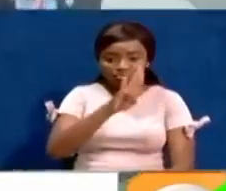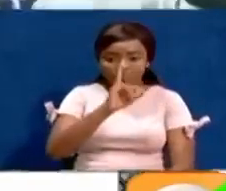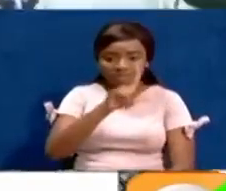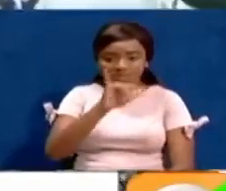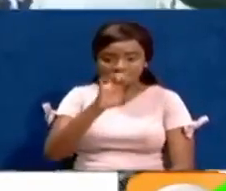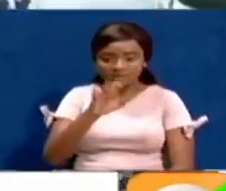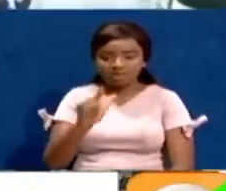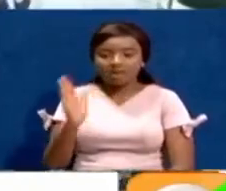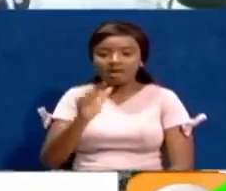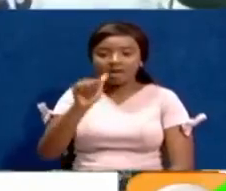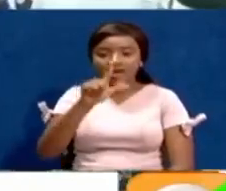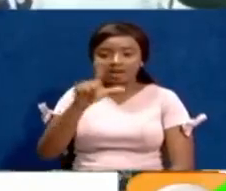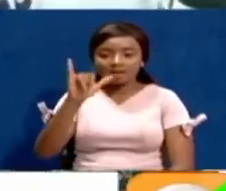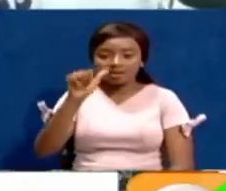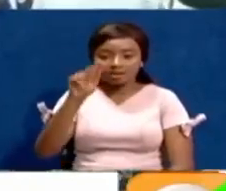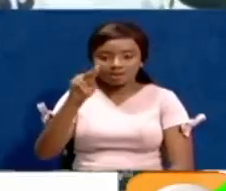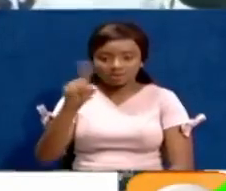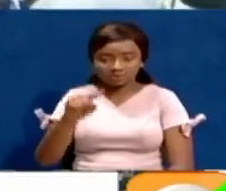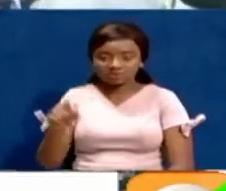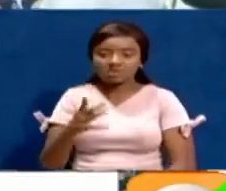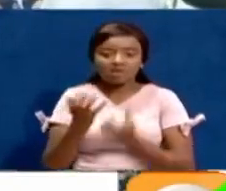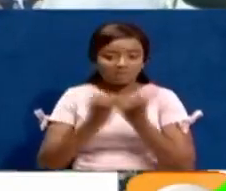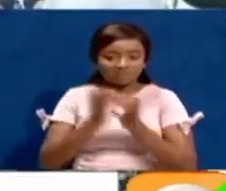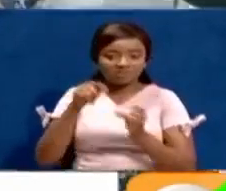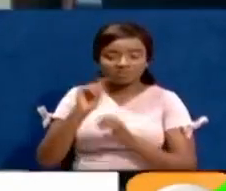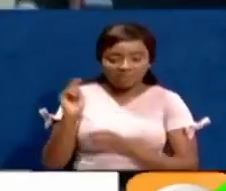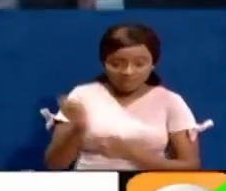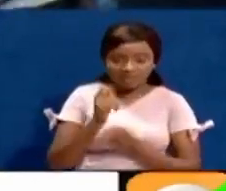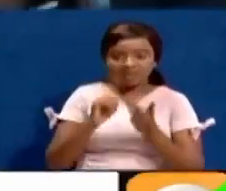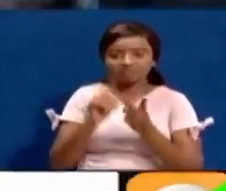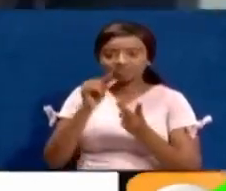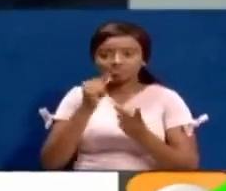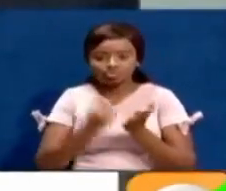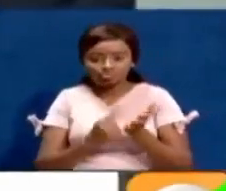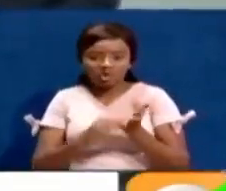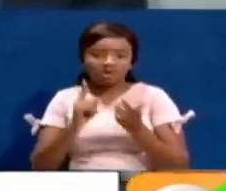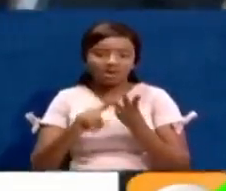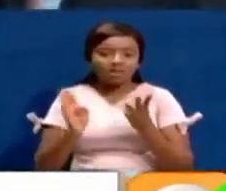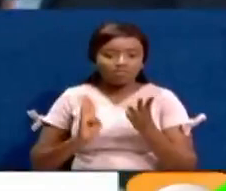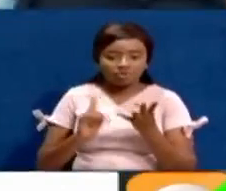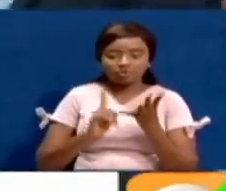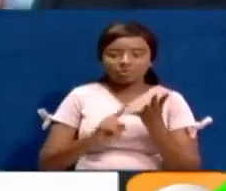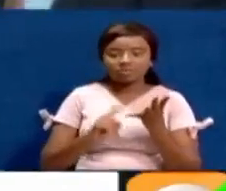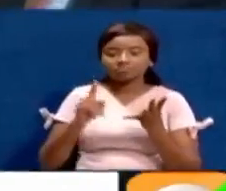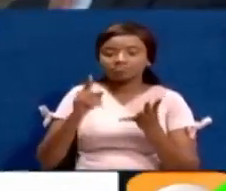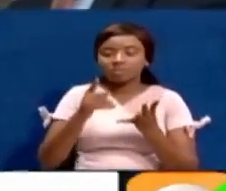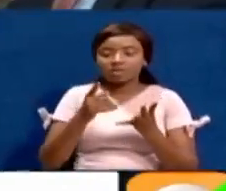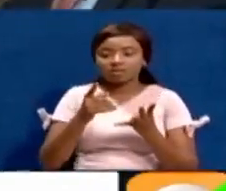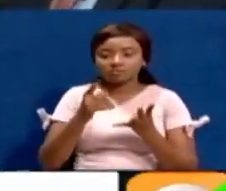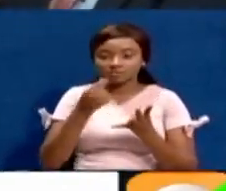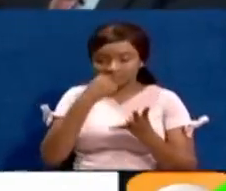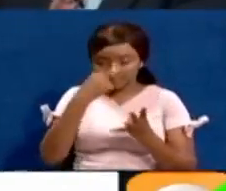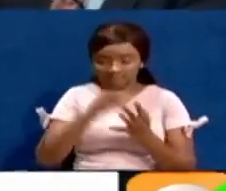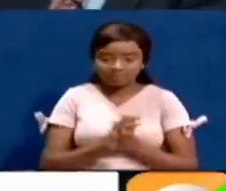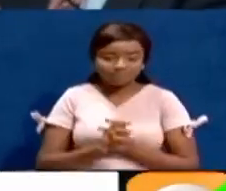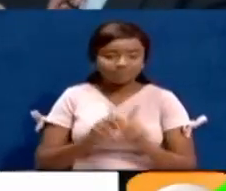general insurance business in Kenya, Tanzania and Uganda, as well as the short-term insurance segment in Burundi and Mauritius. Allianz Kenya is part